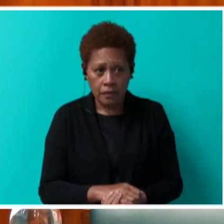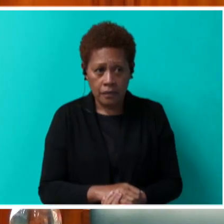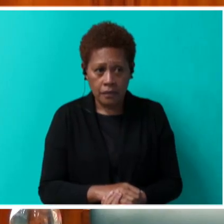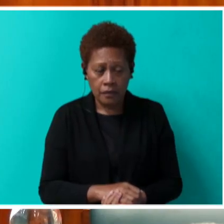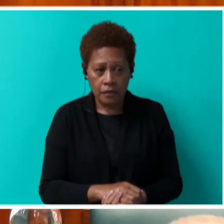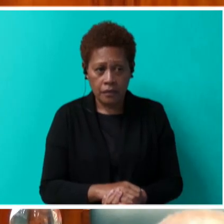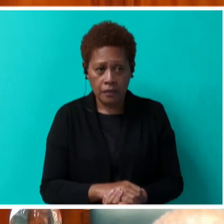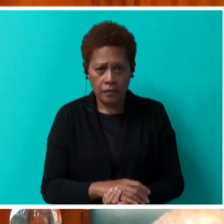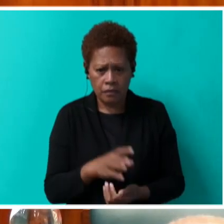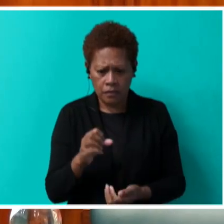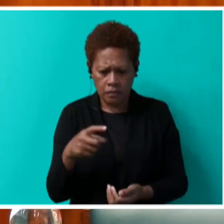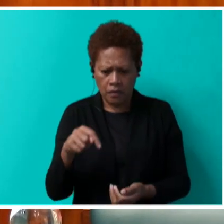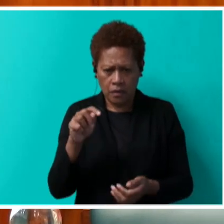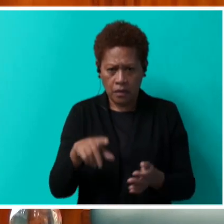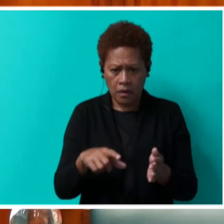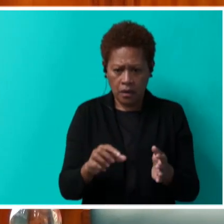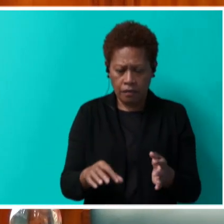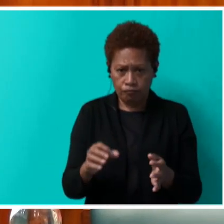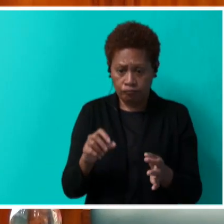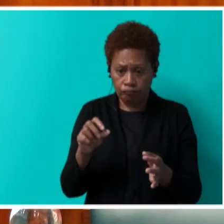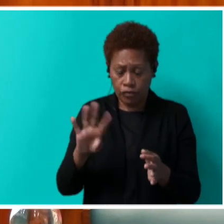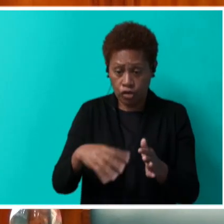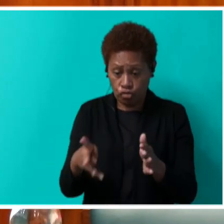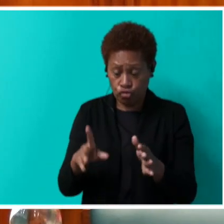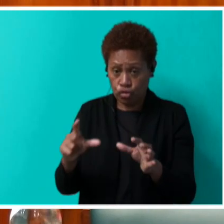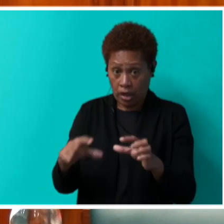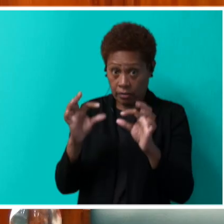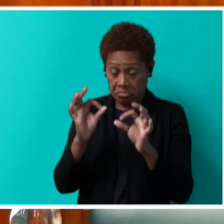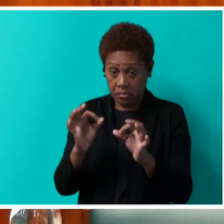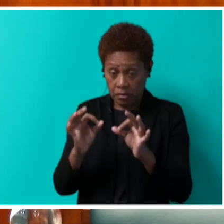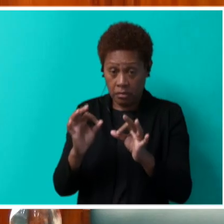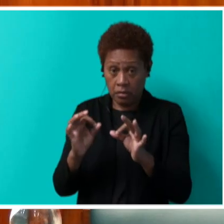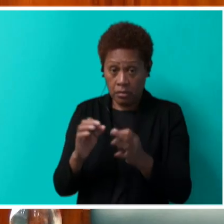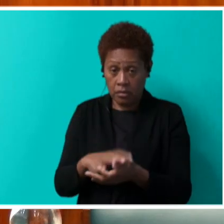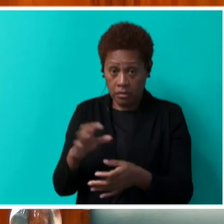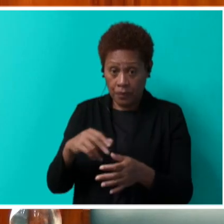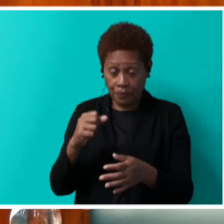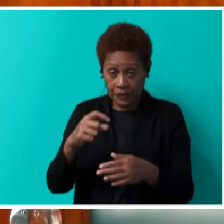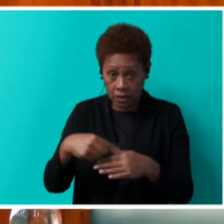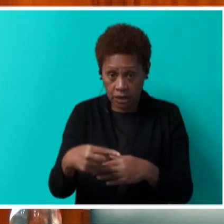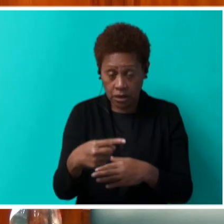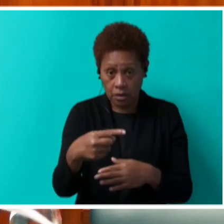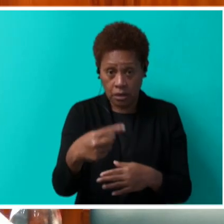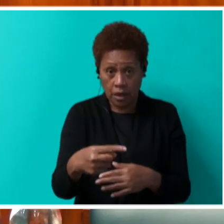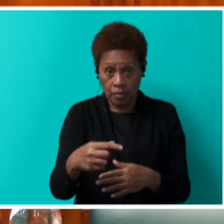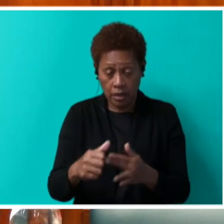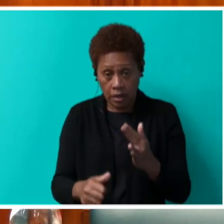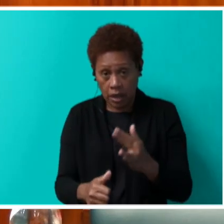Quality assurance is not a luxury. It is a prerequisite of sustainable access to premium markets.